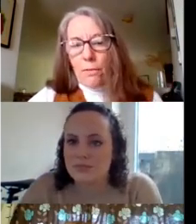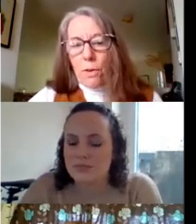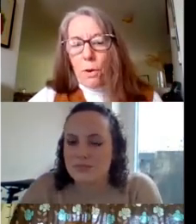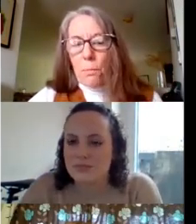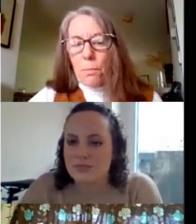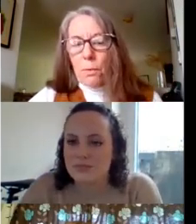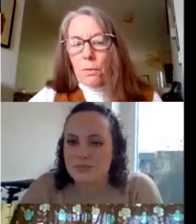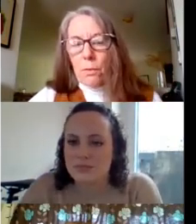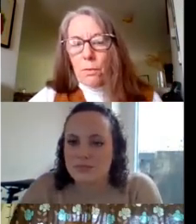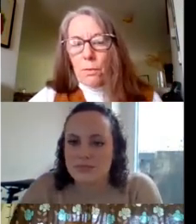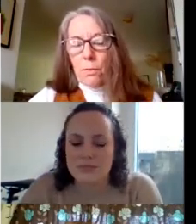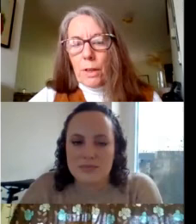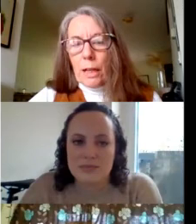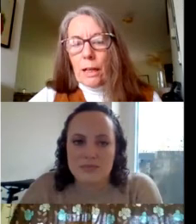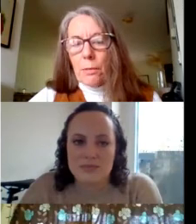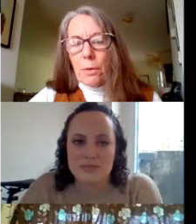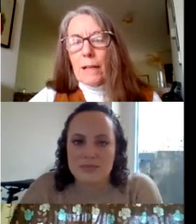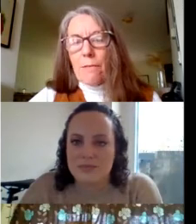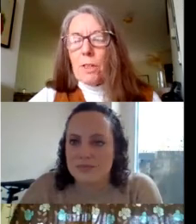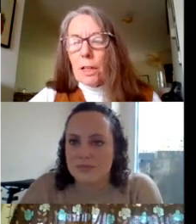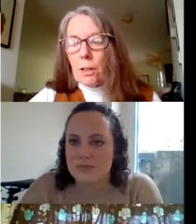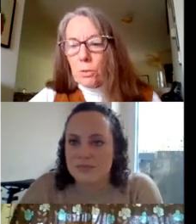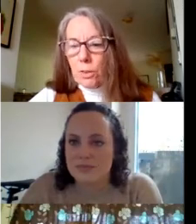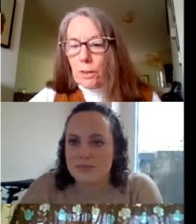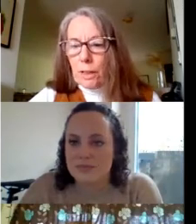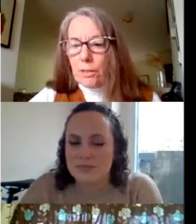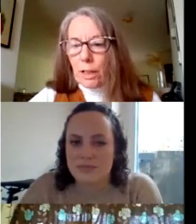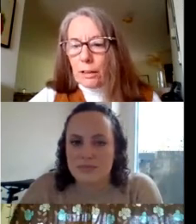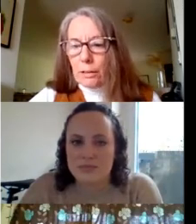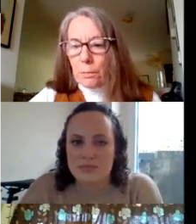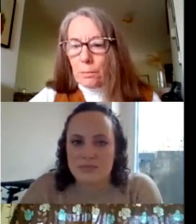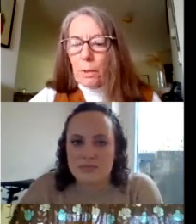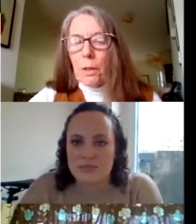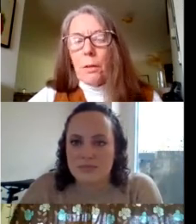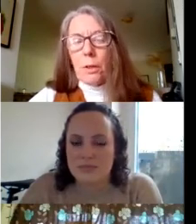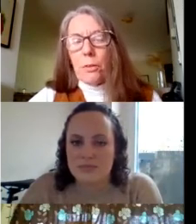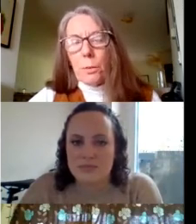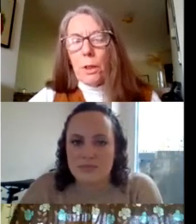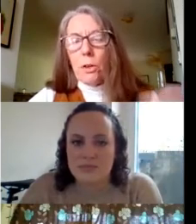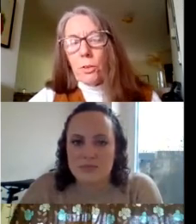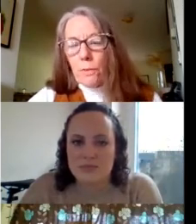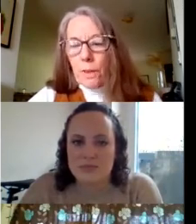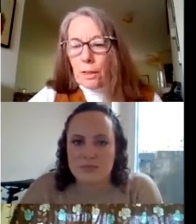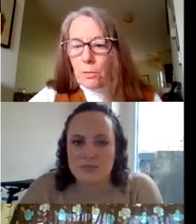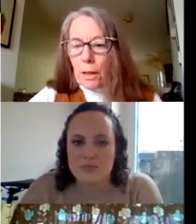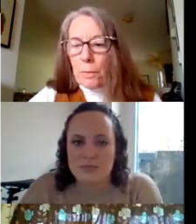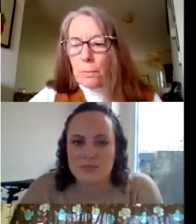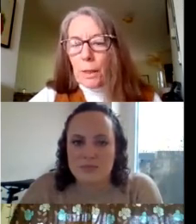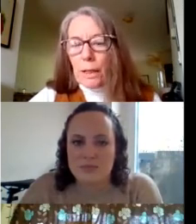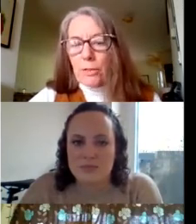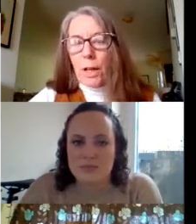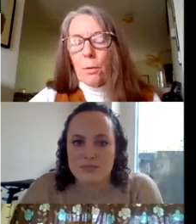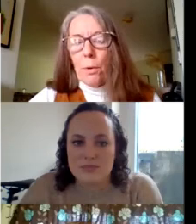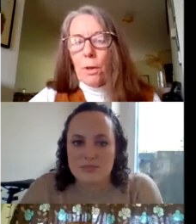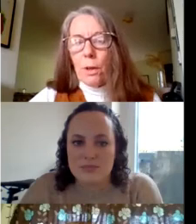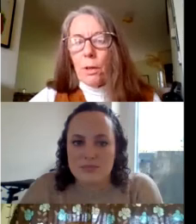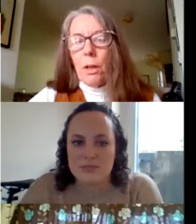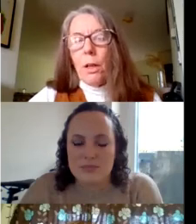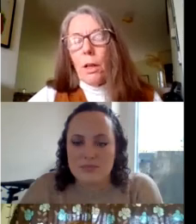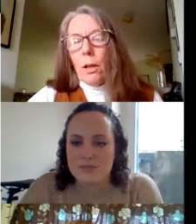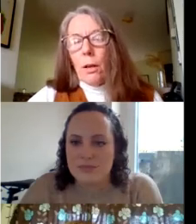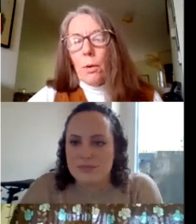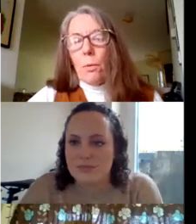are from were in everyday use in the asylum, because there were lots of things around the place that